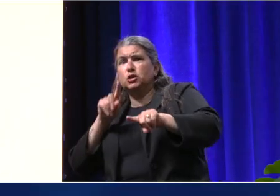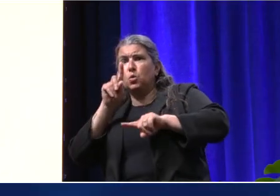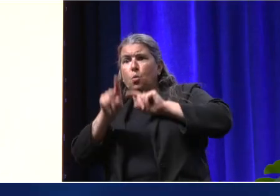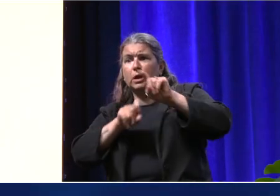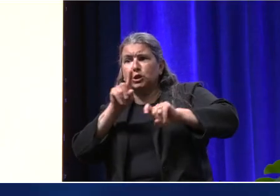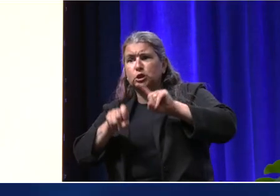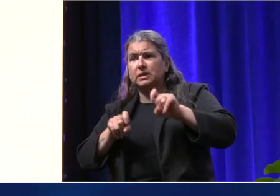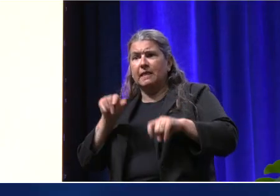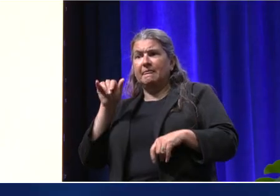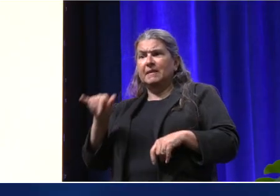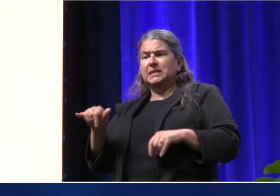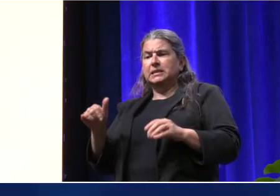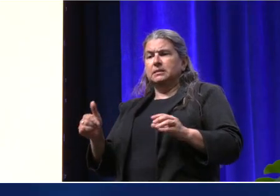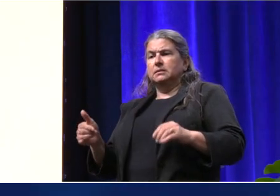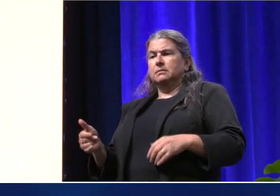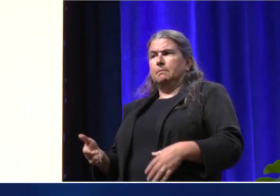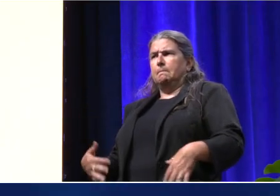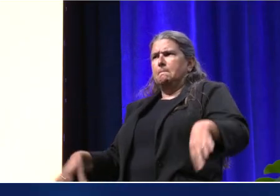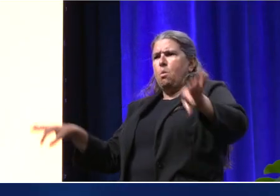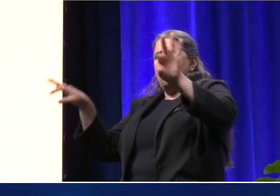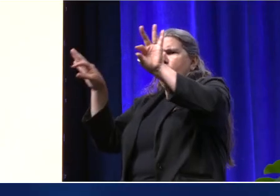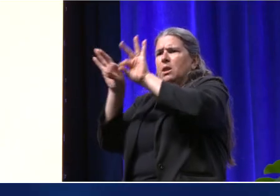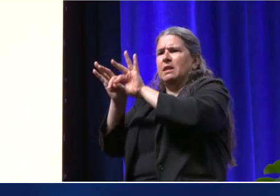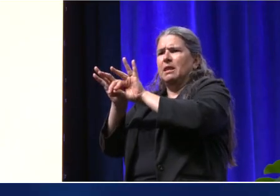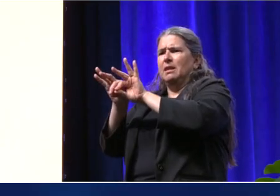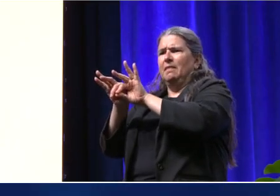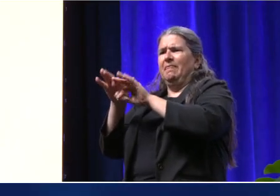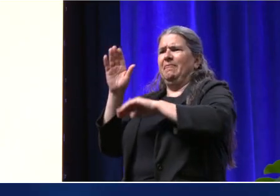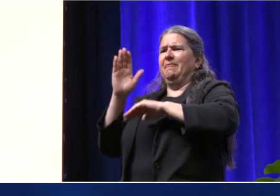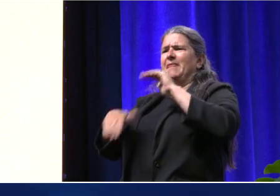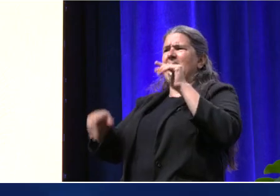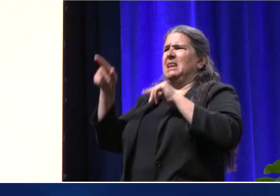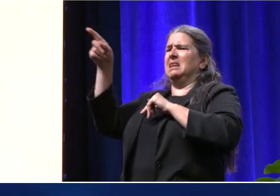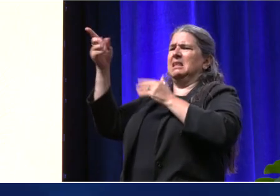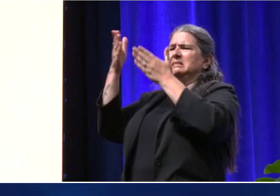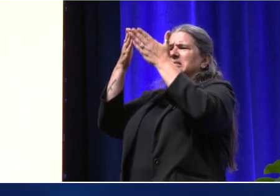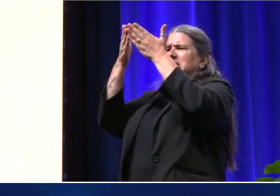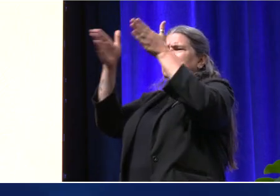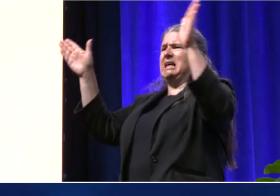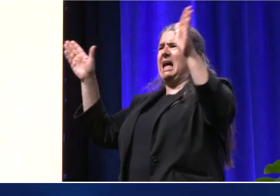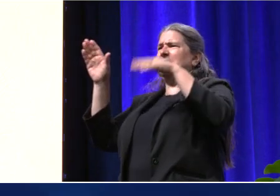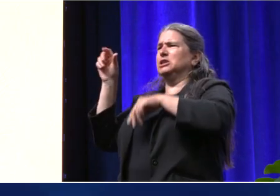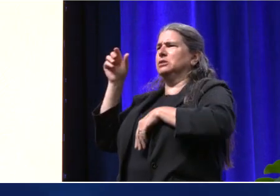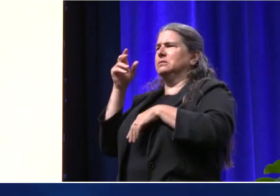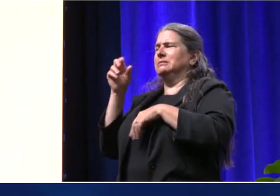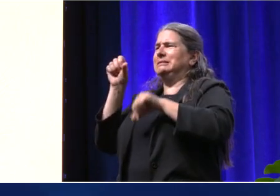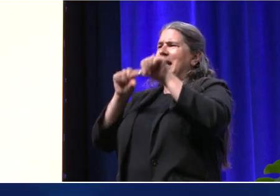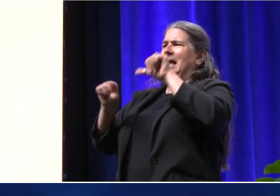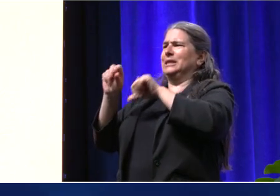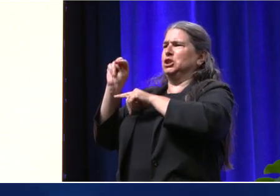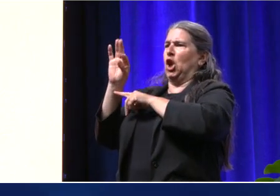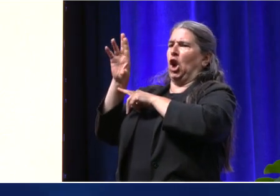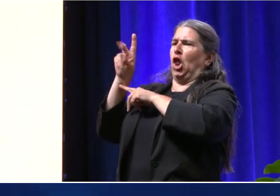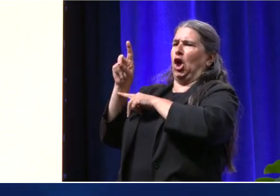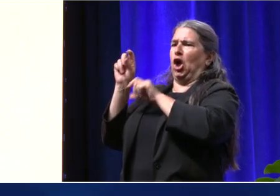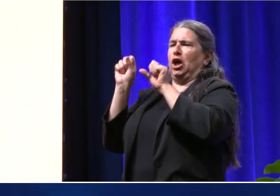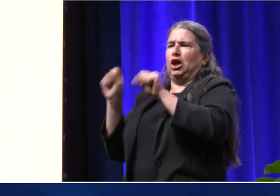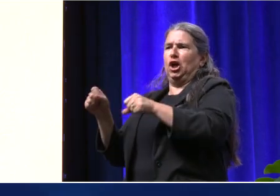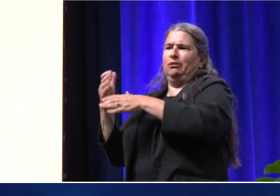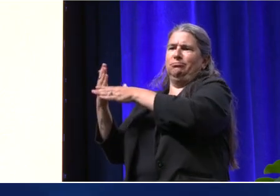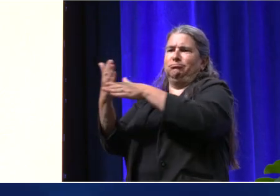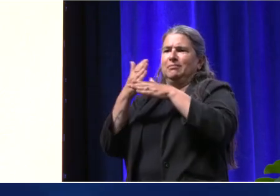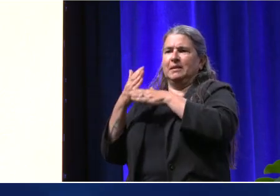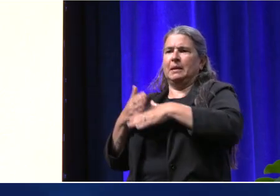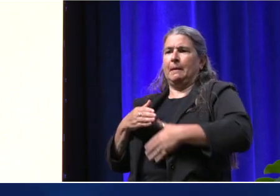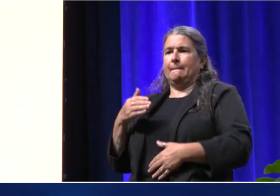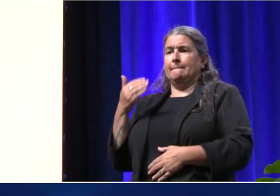than anything that we as science nerds could have come up with. So here are some examples. Is there fentanyl in the black tar heroin? There was a drug